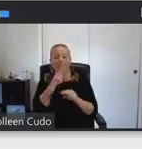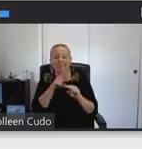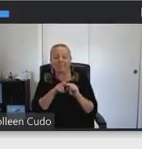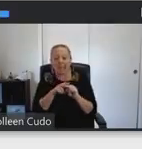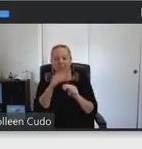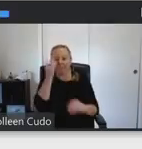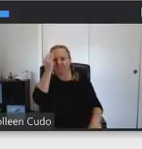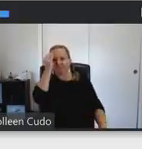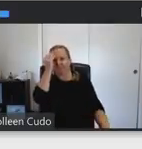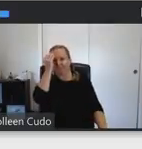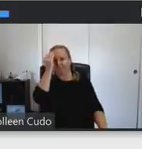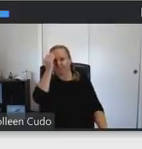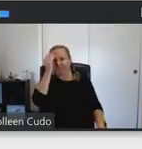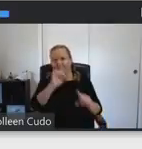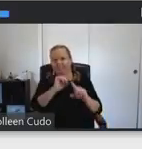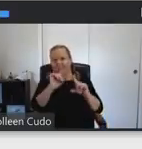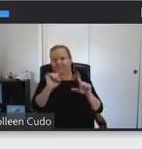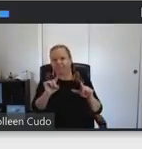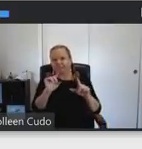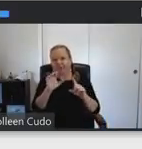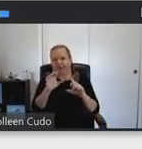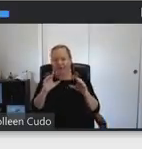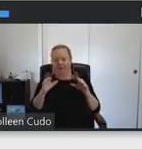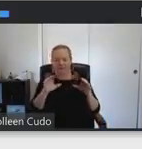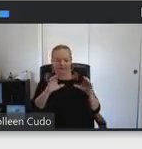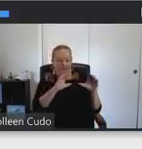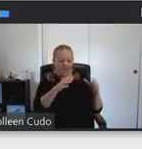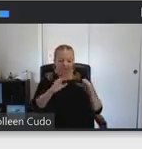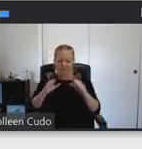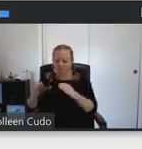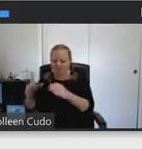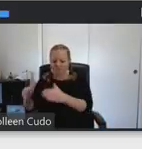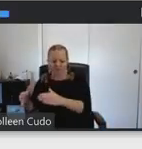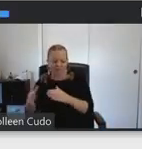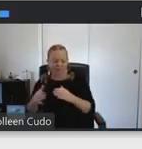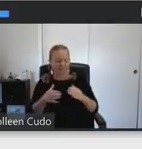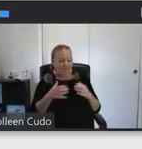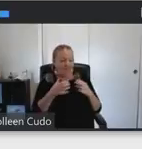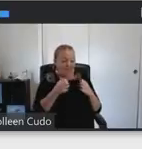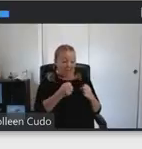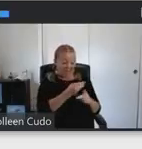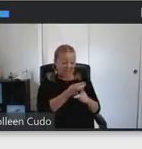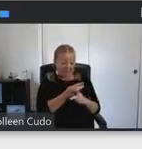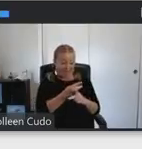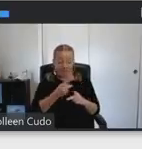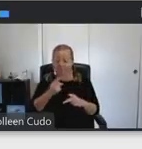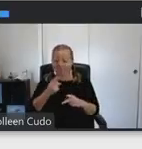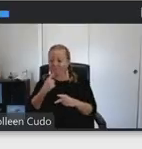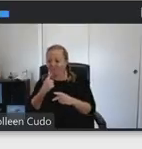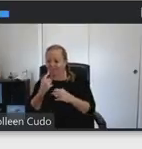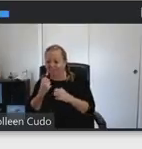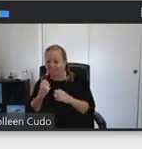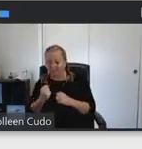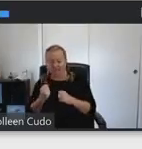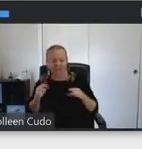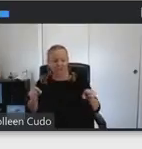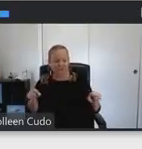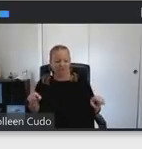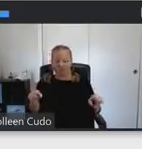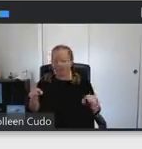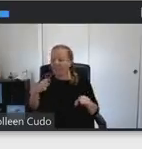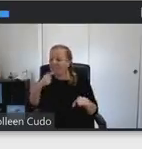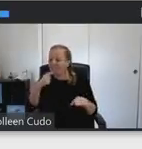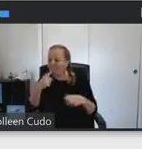about the different categories of healthcare and public health, one thing that really comes to light is that public health has